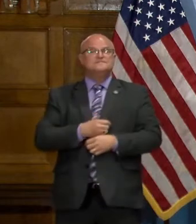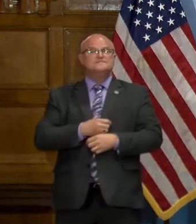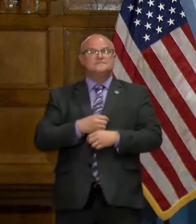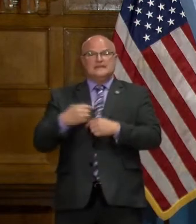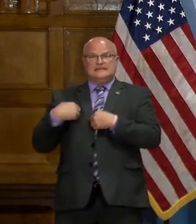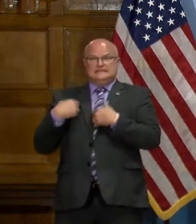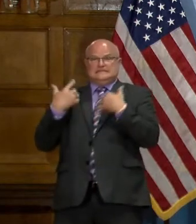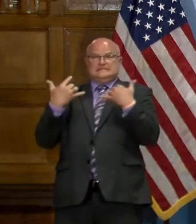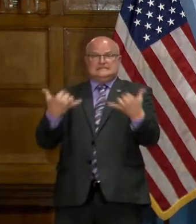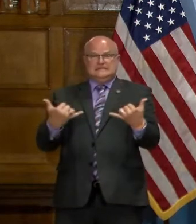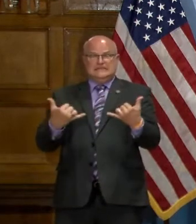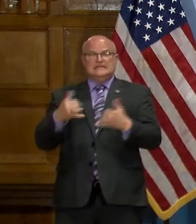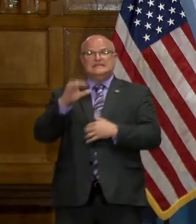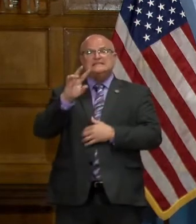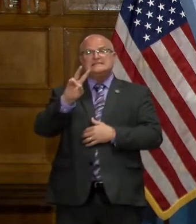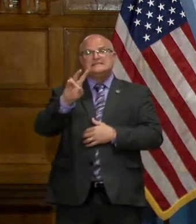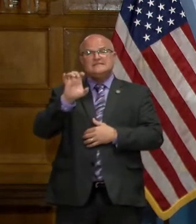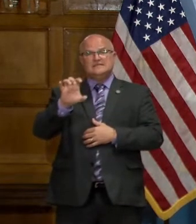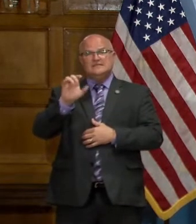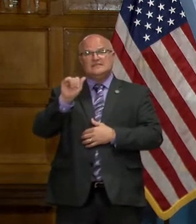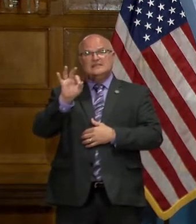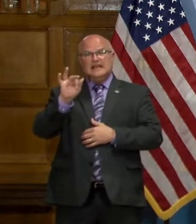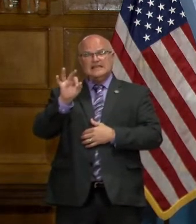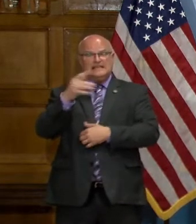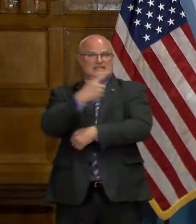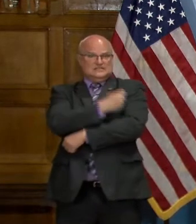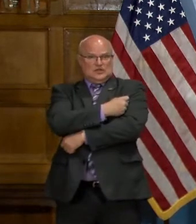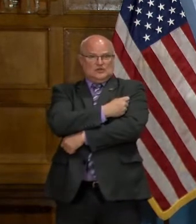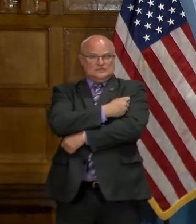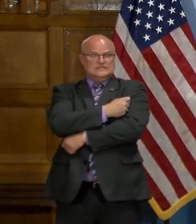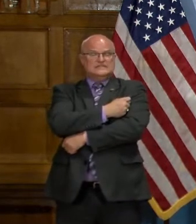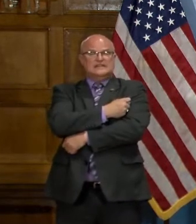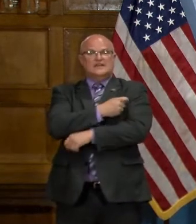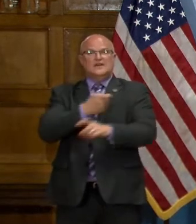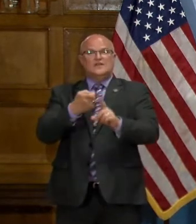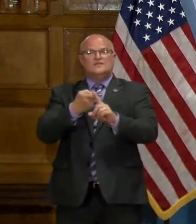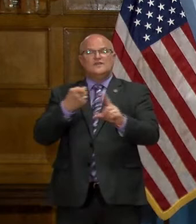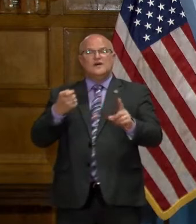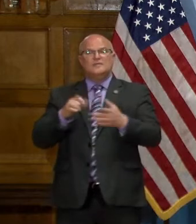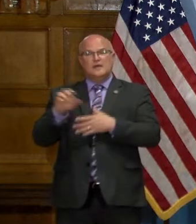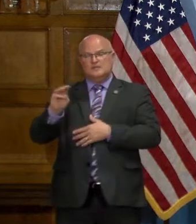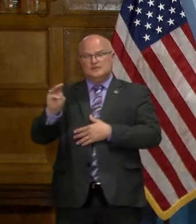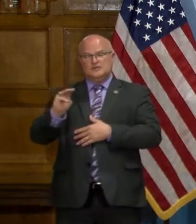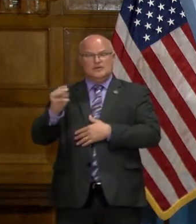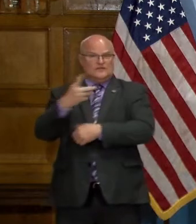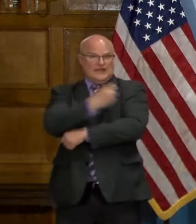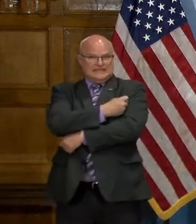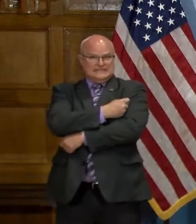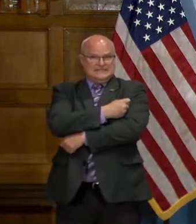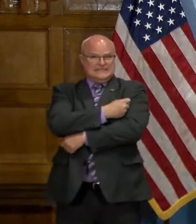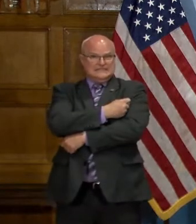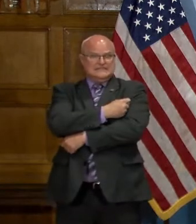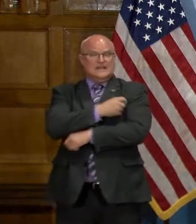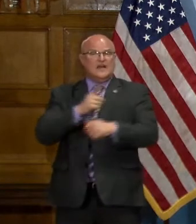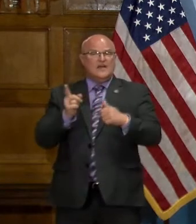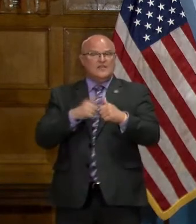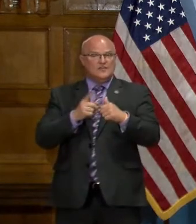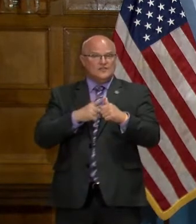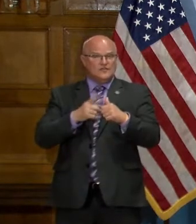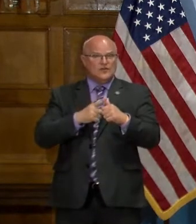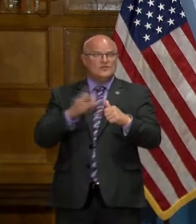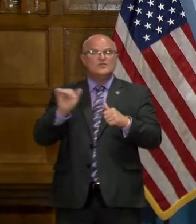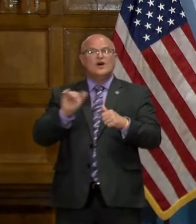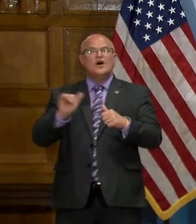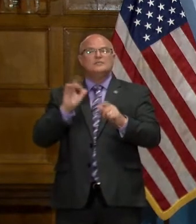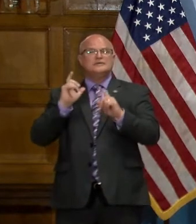date, we have administered 719 doses of the Moderna vaccine. The first doses will all